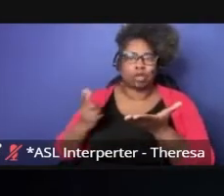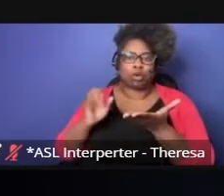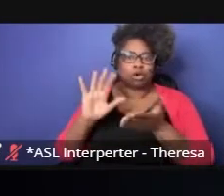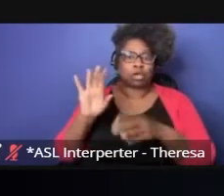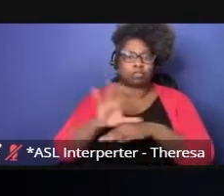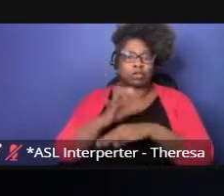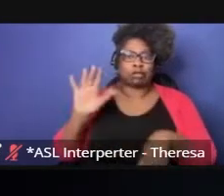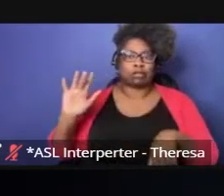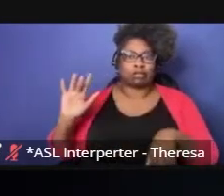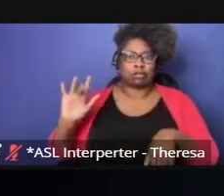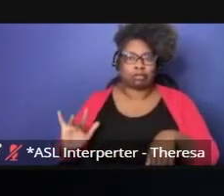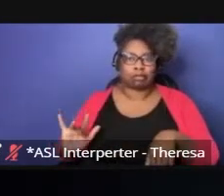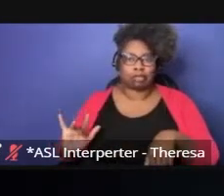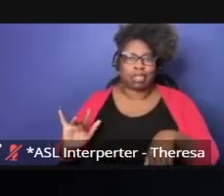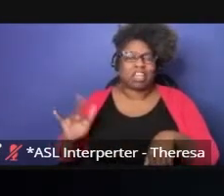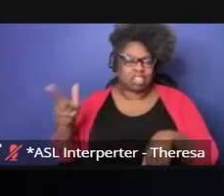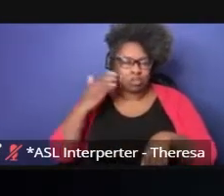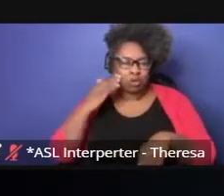doing this year.